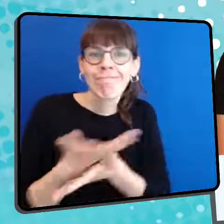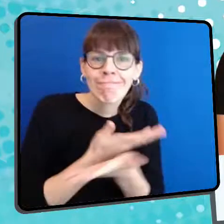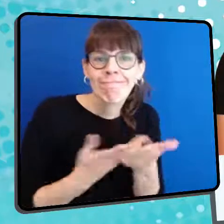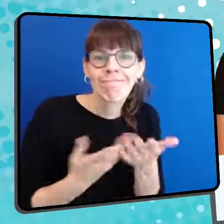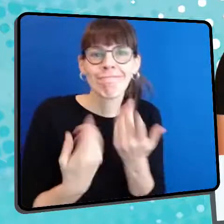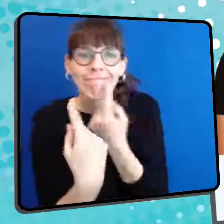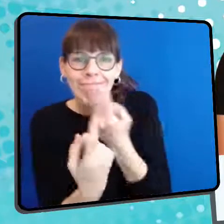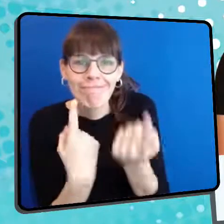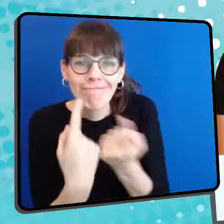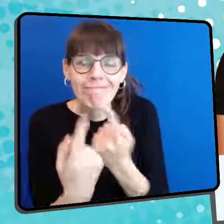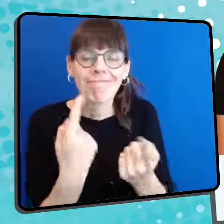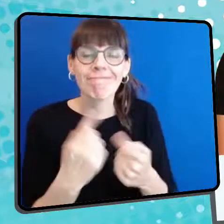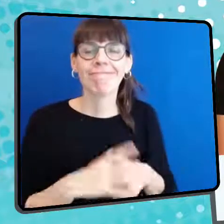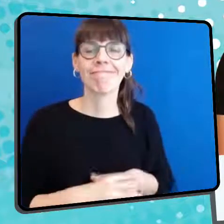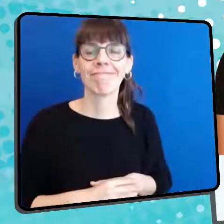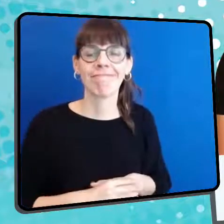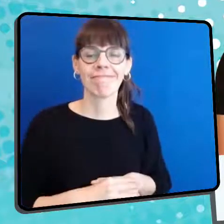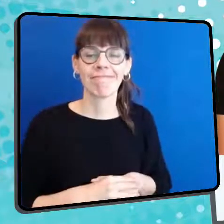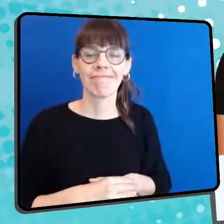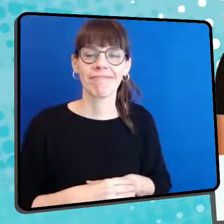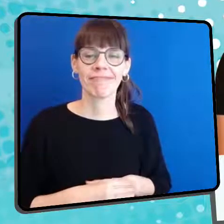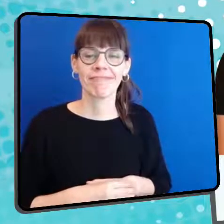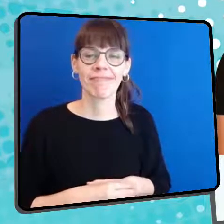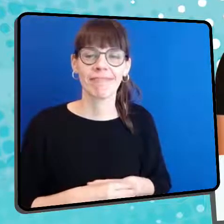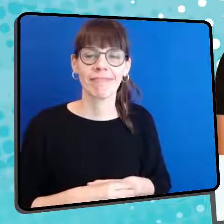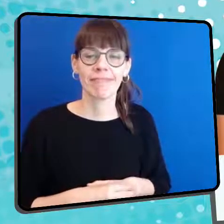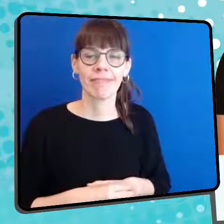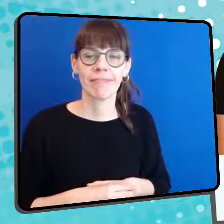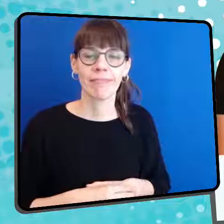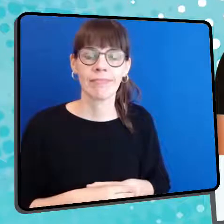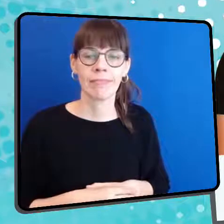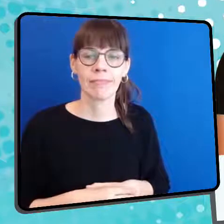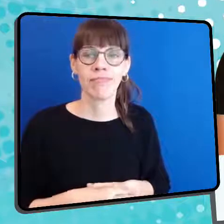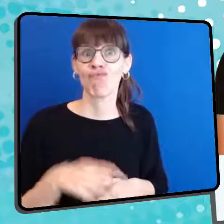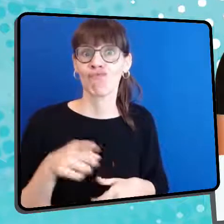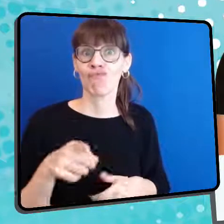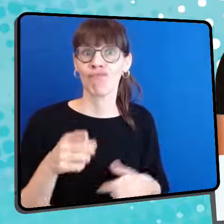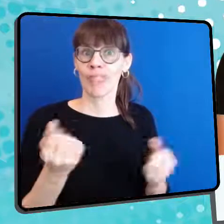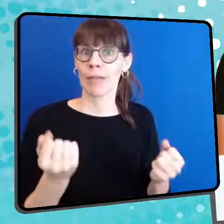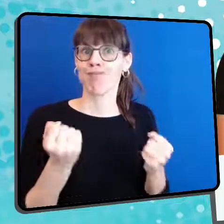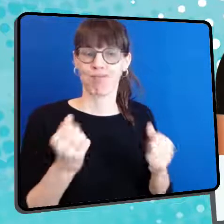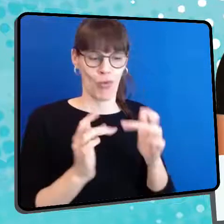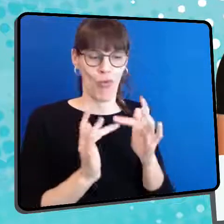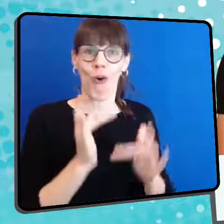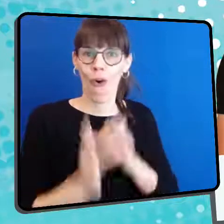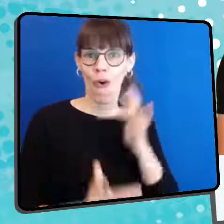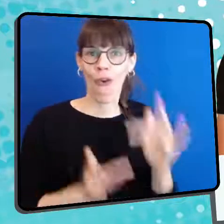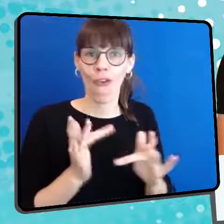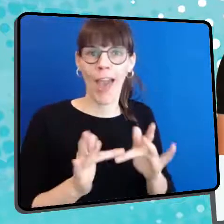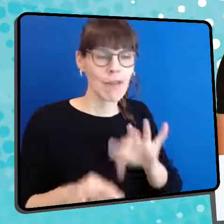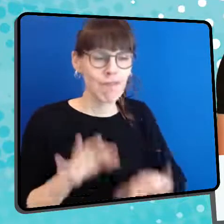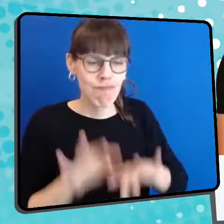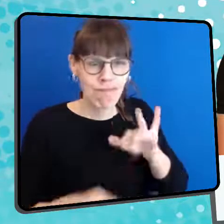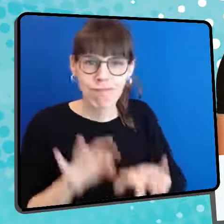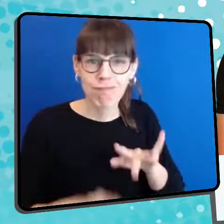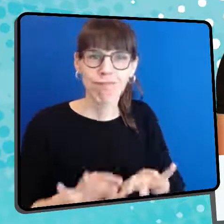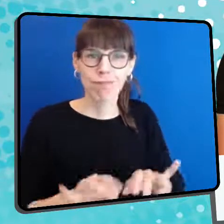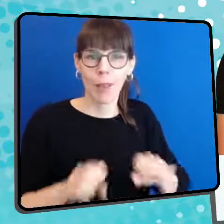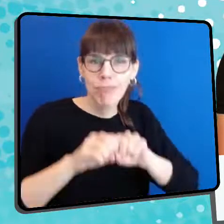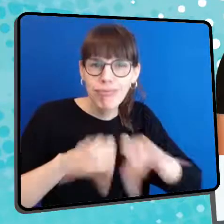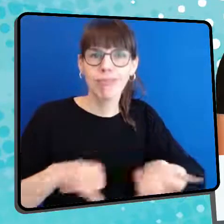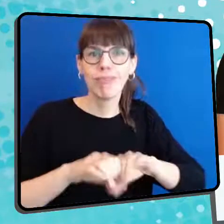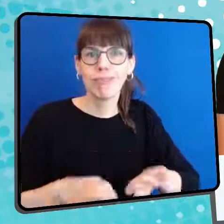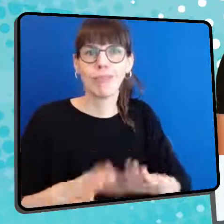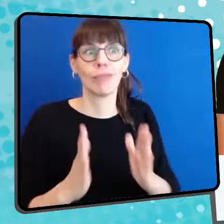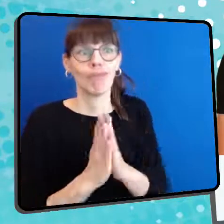are online quite a lot. You're always sharing content. So please, everyone, check out Willem on social media, all the